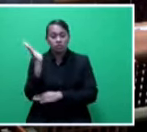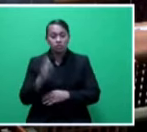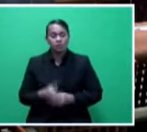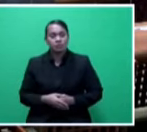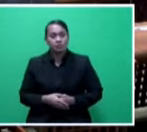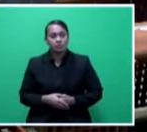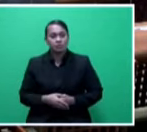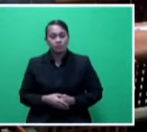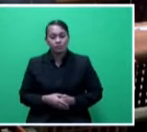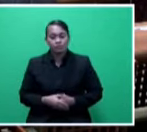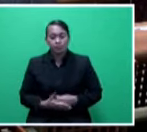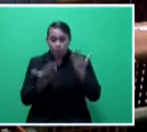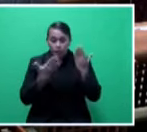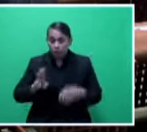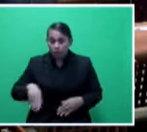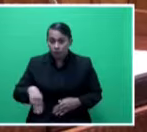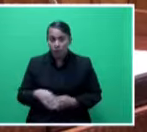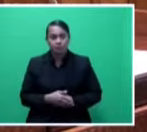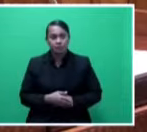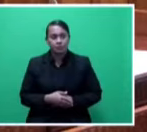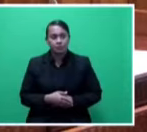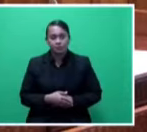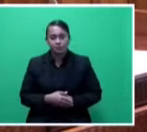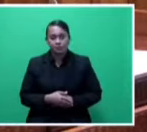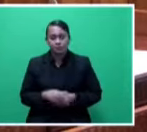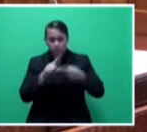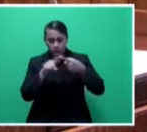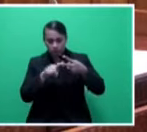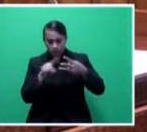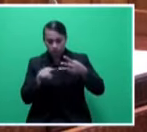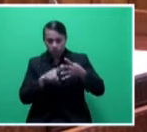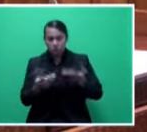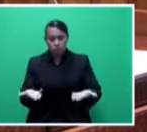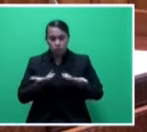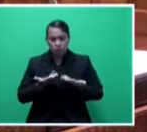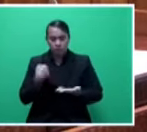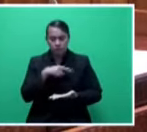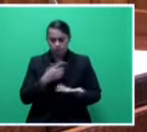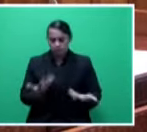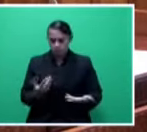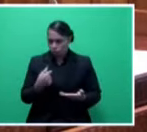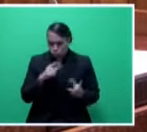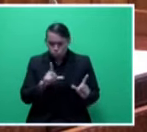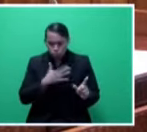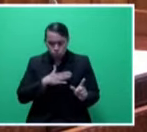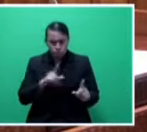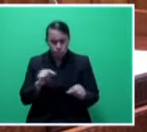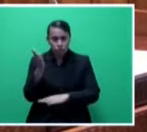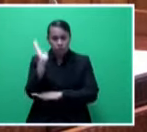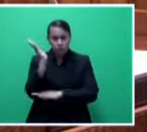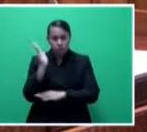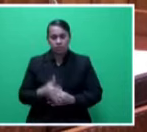Honourable members, the following ministers have given notice to make ministerial statements